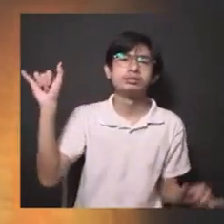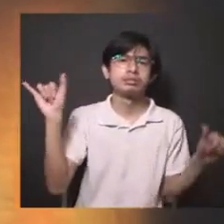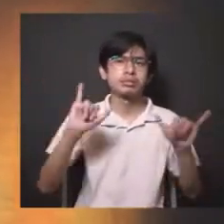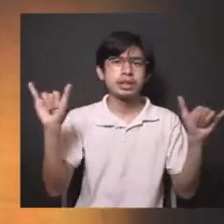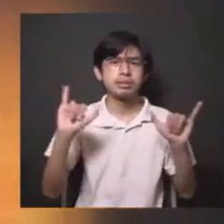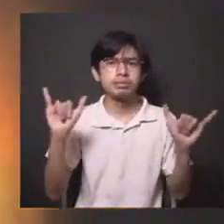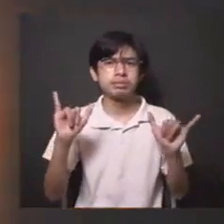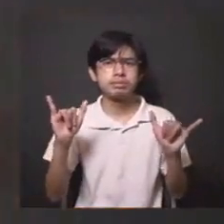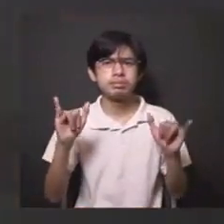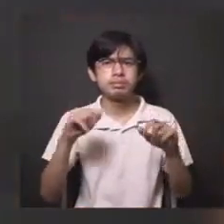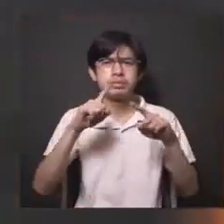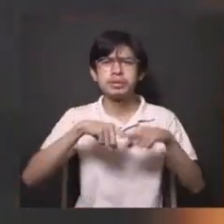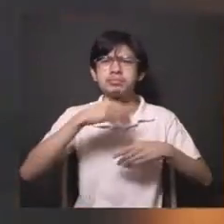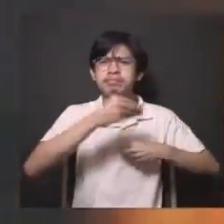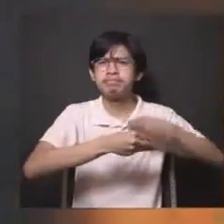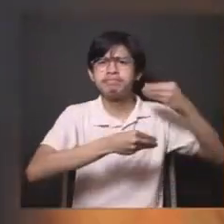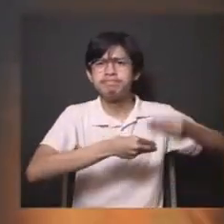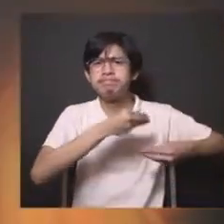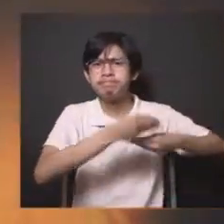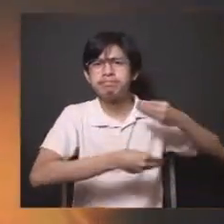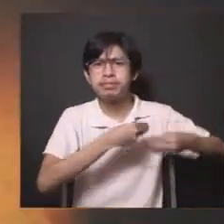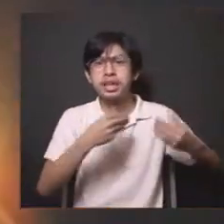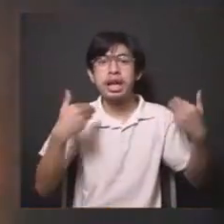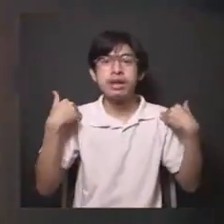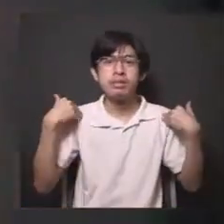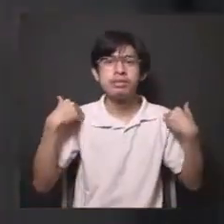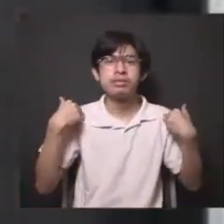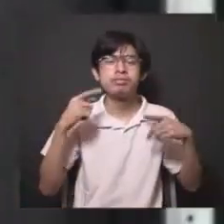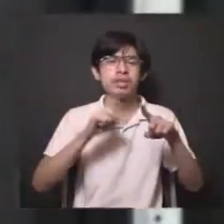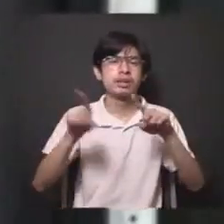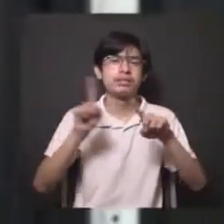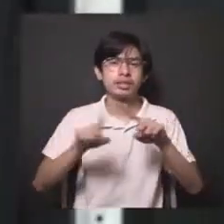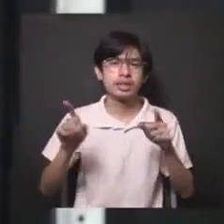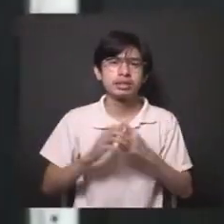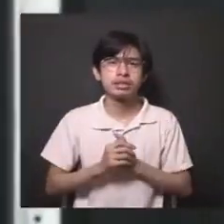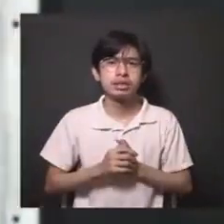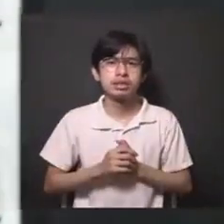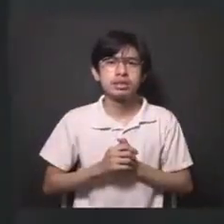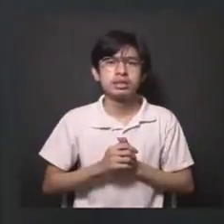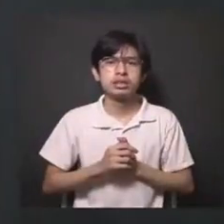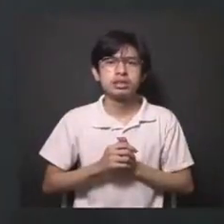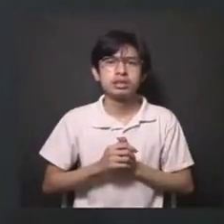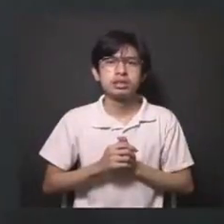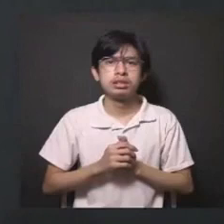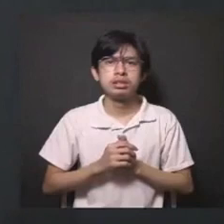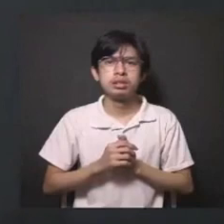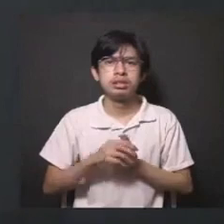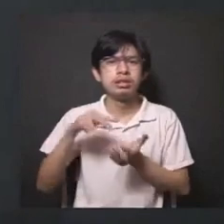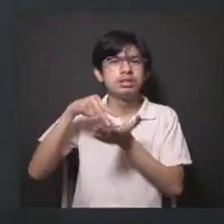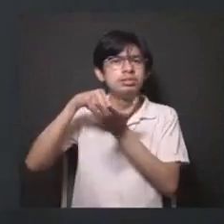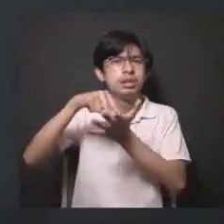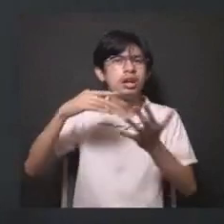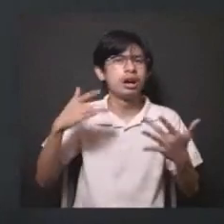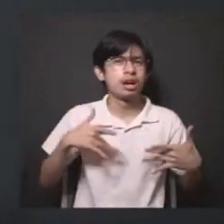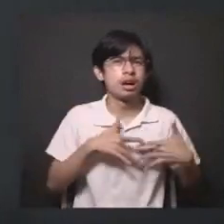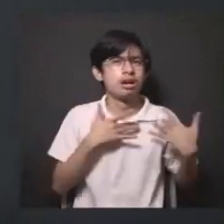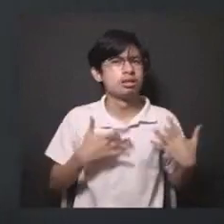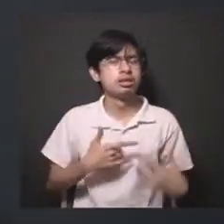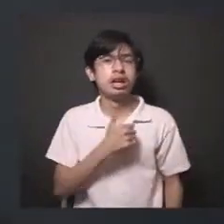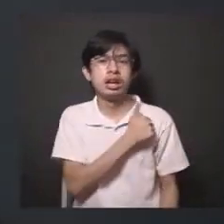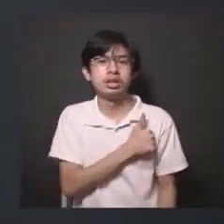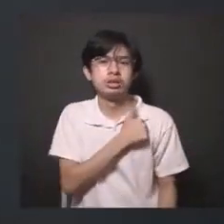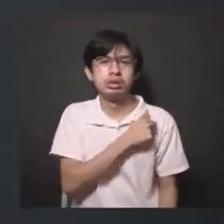You want to know what the difference is? Ask me what? The difference is the posture of their heart. The intention. Remember that when